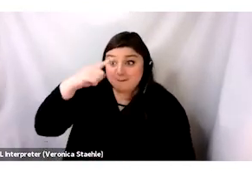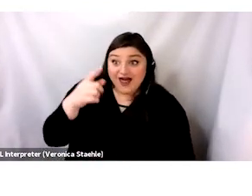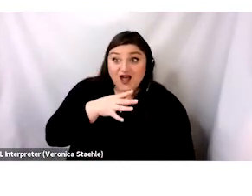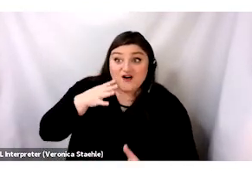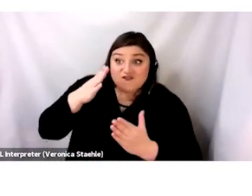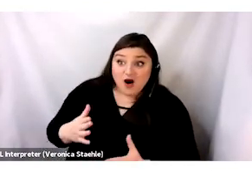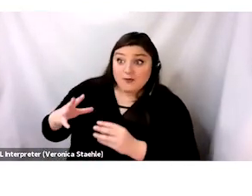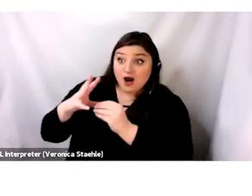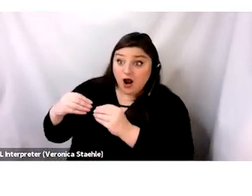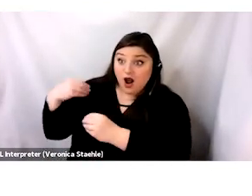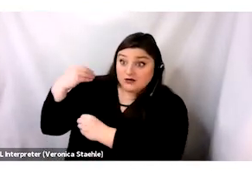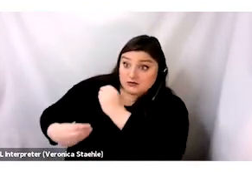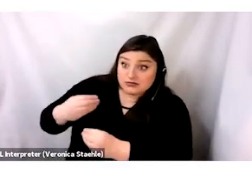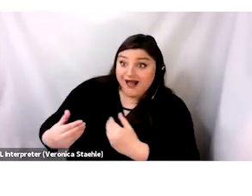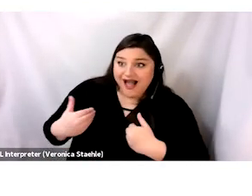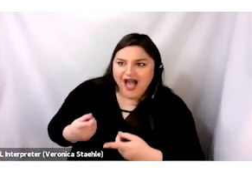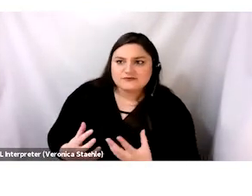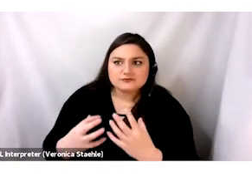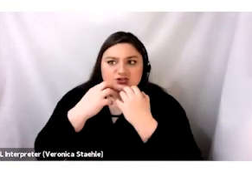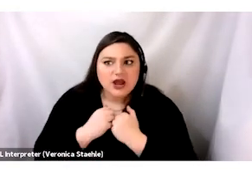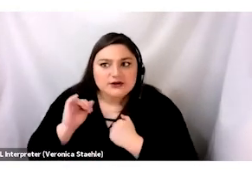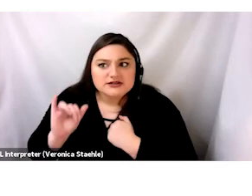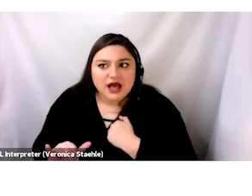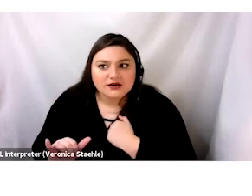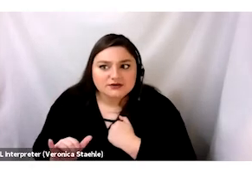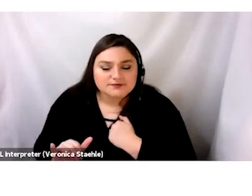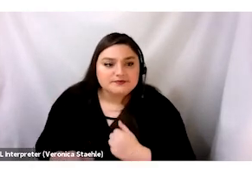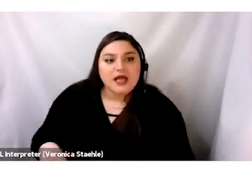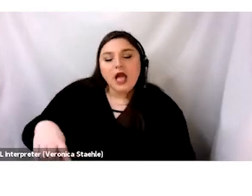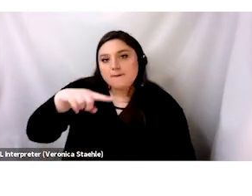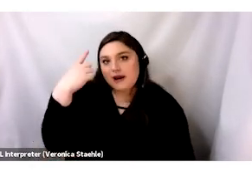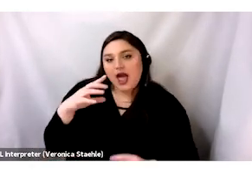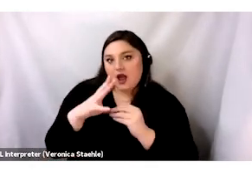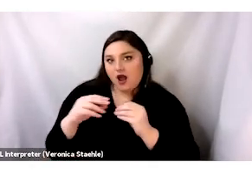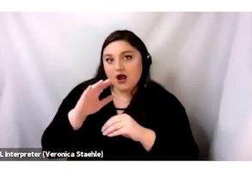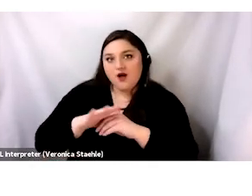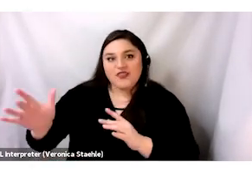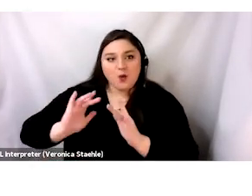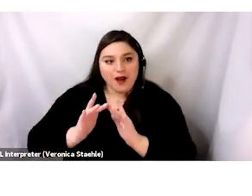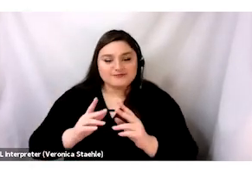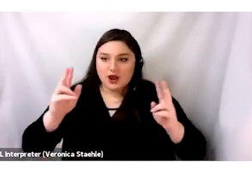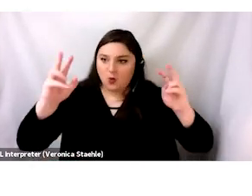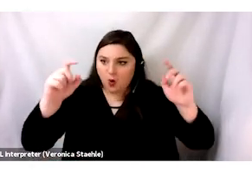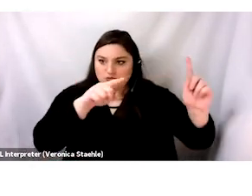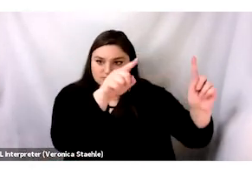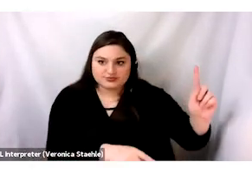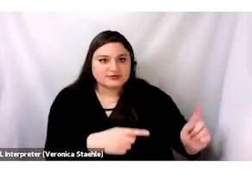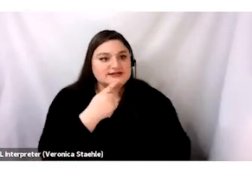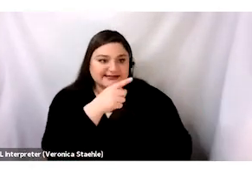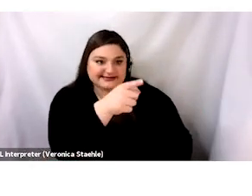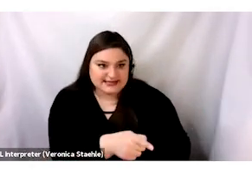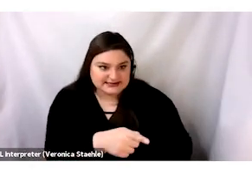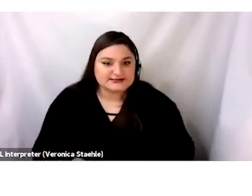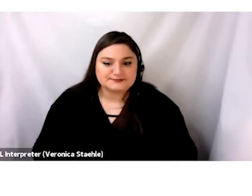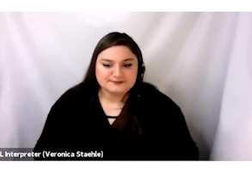cotton farmers. And Black Cotton says on their site, "We are a business that centers and uplifts the Black